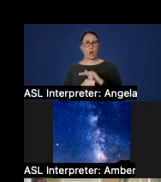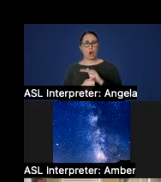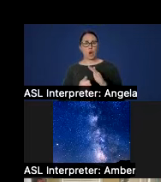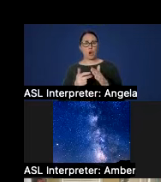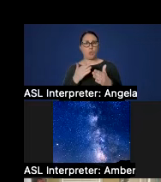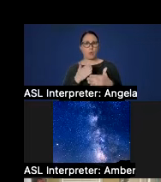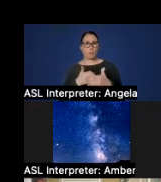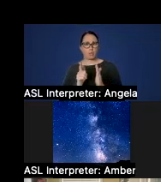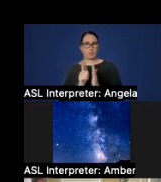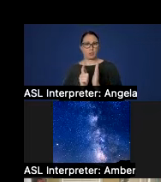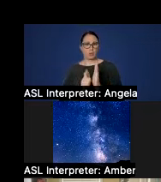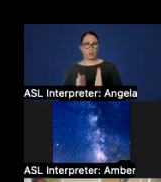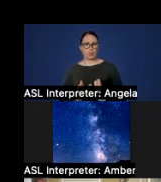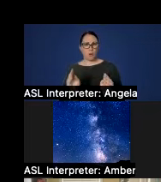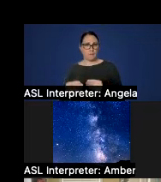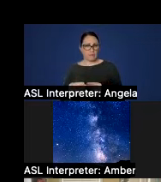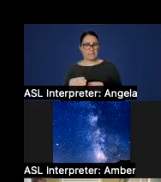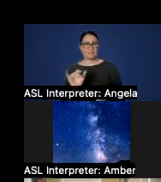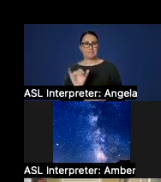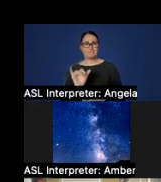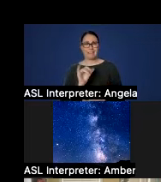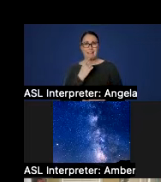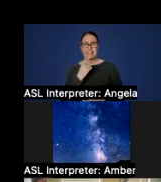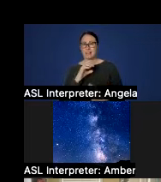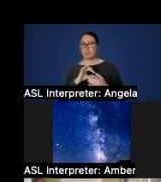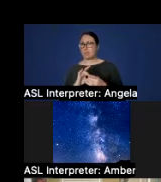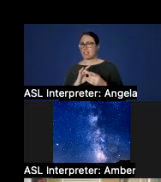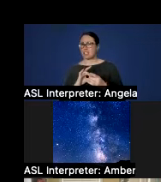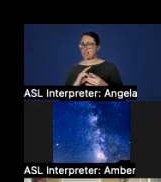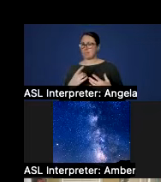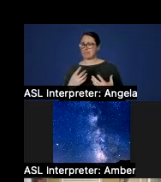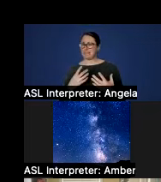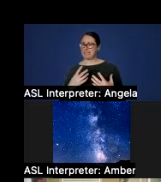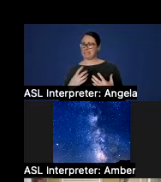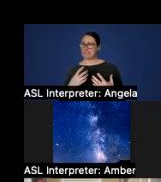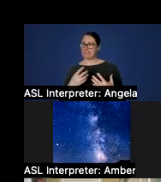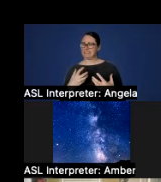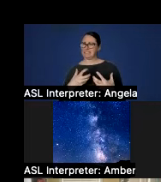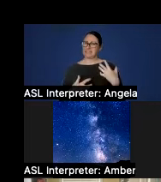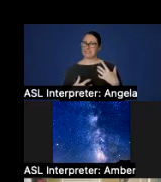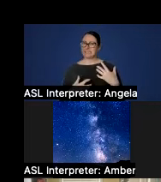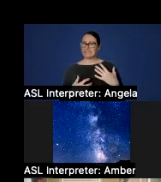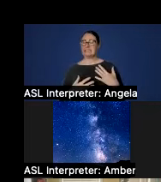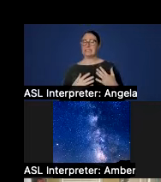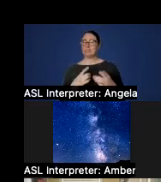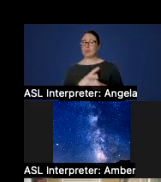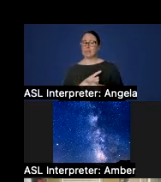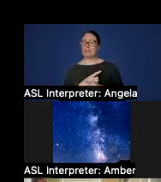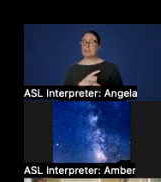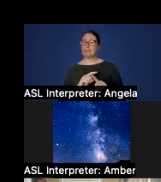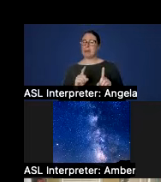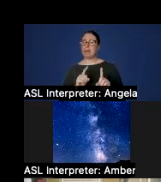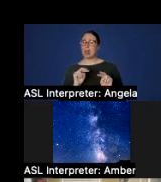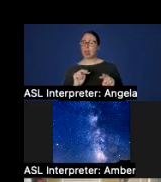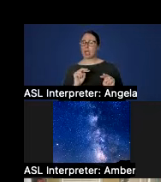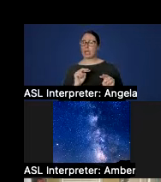because like I said, the relationship was strained, but what I saw, since I was keeping really close data on everything and just tracking